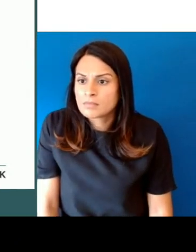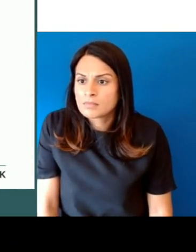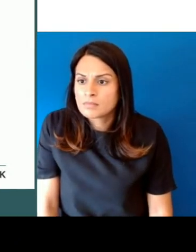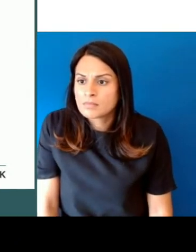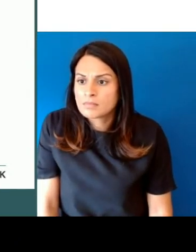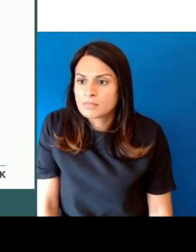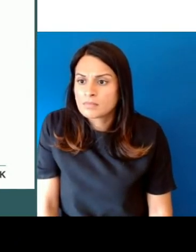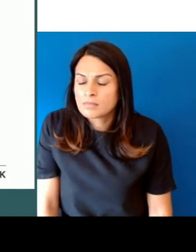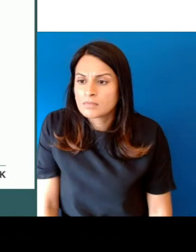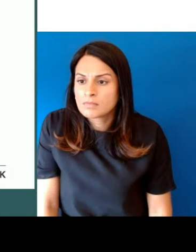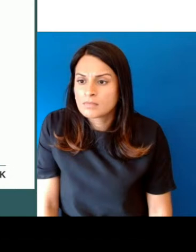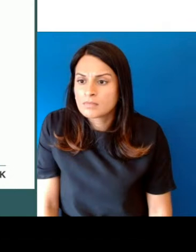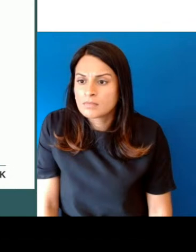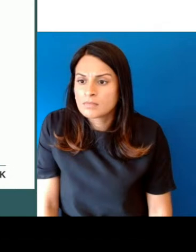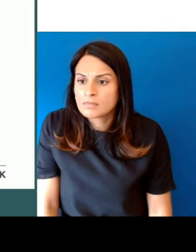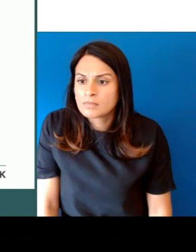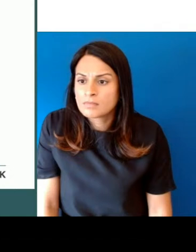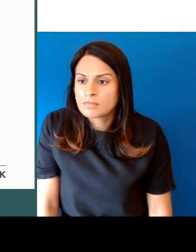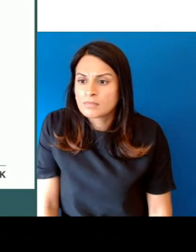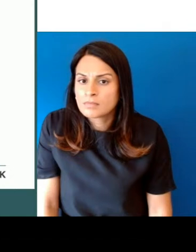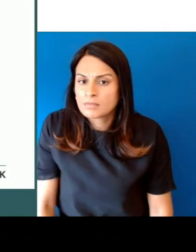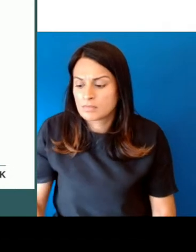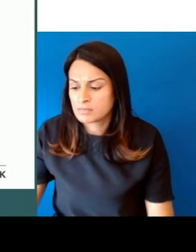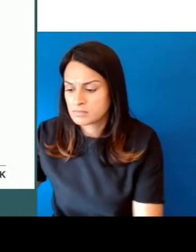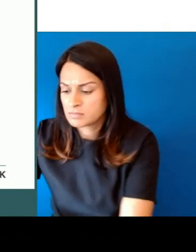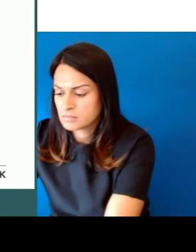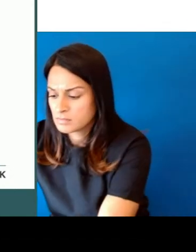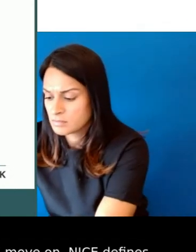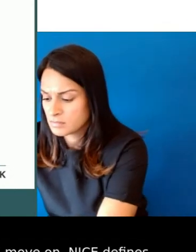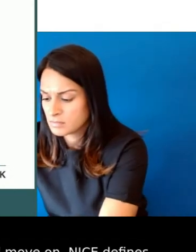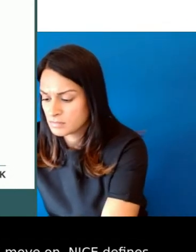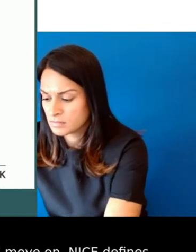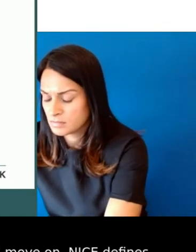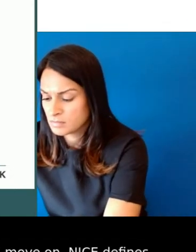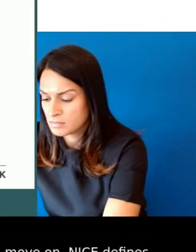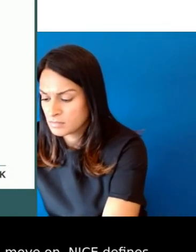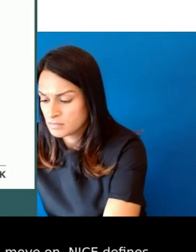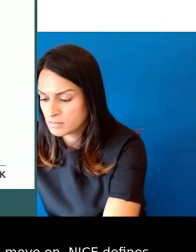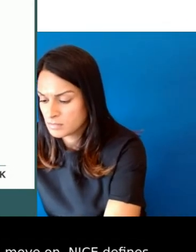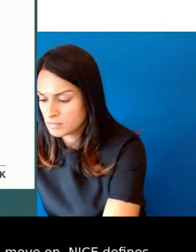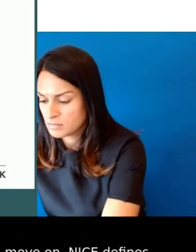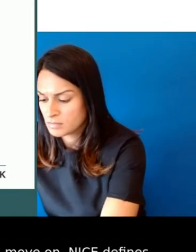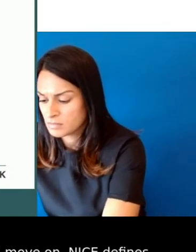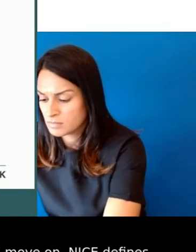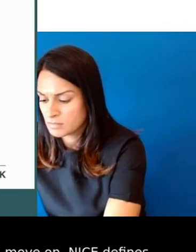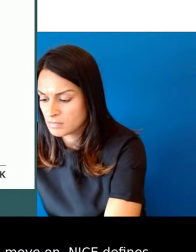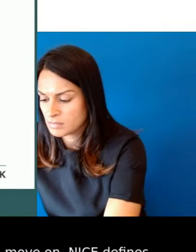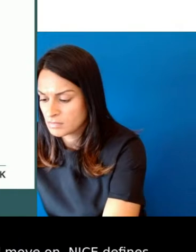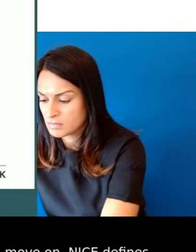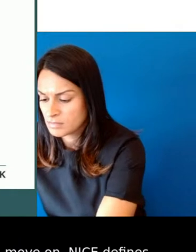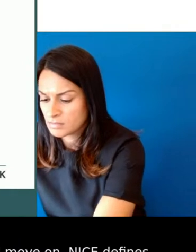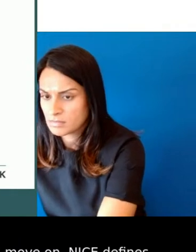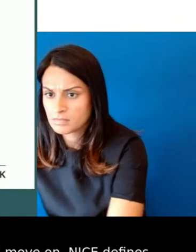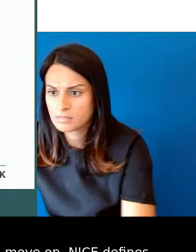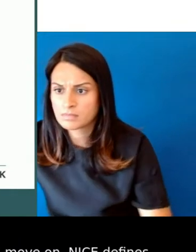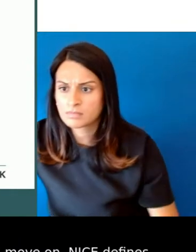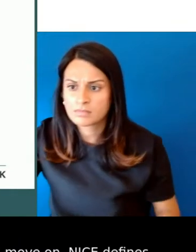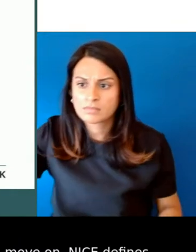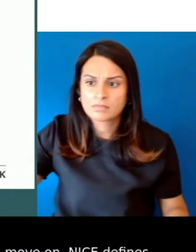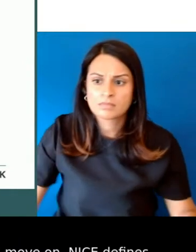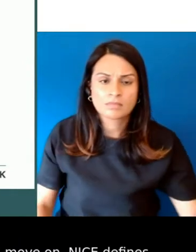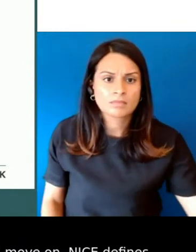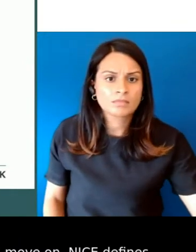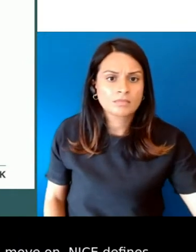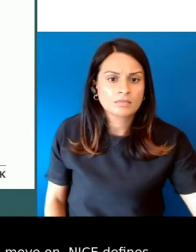analysis as a severe life-threatening event and it's a generalized it's always systemic it's a multi-system